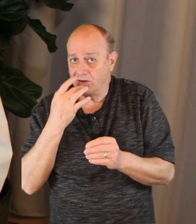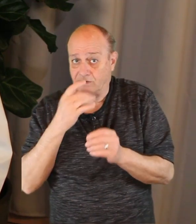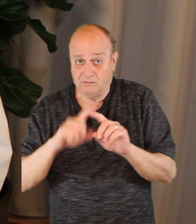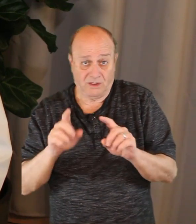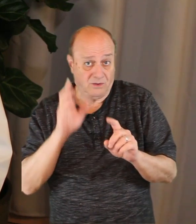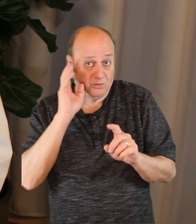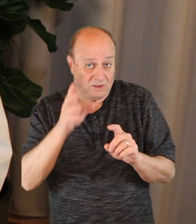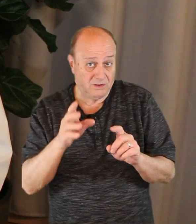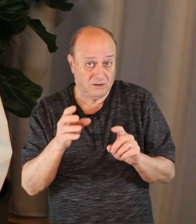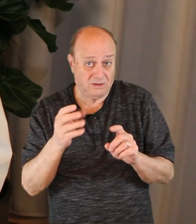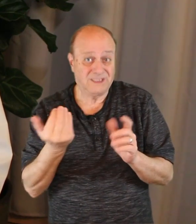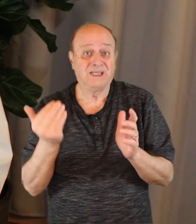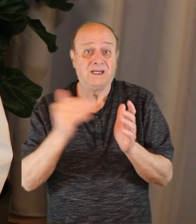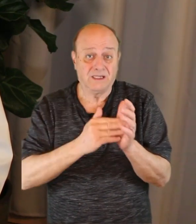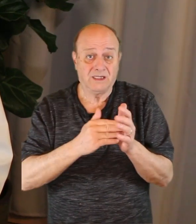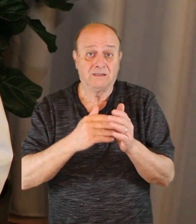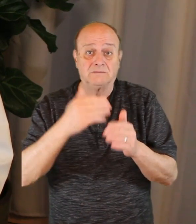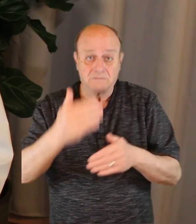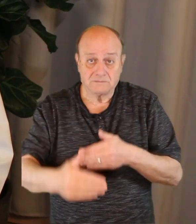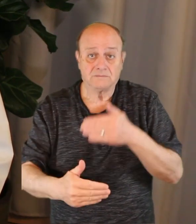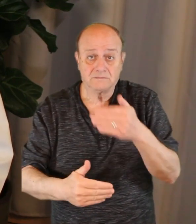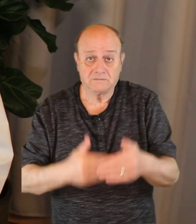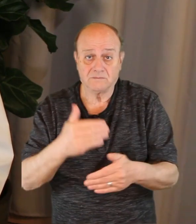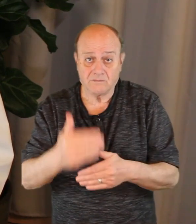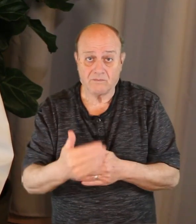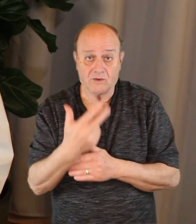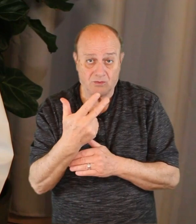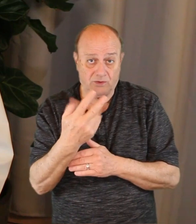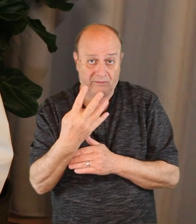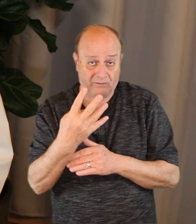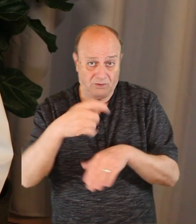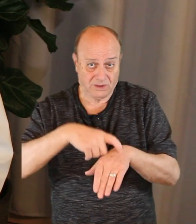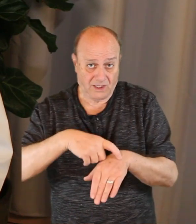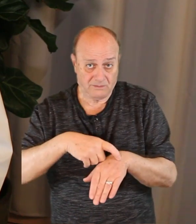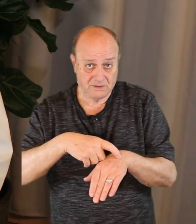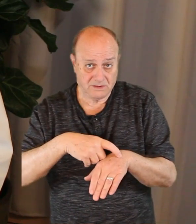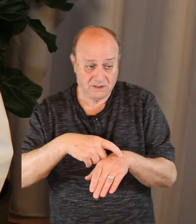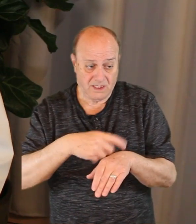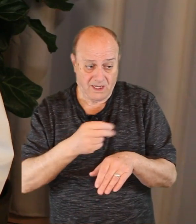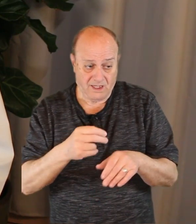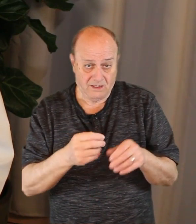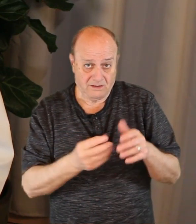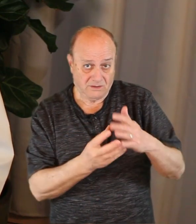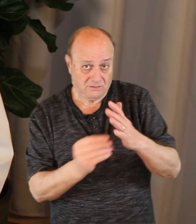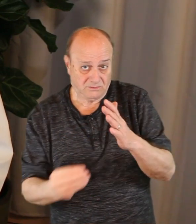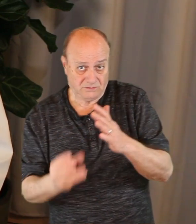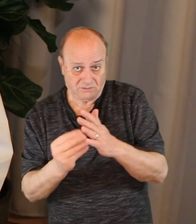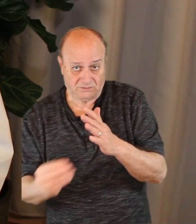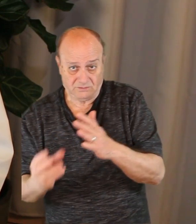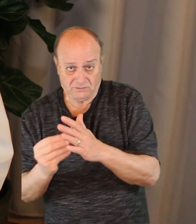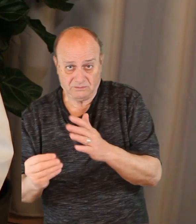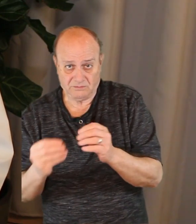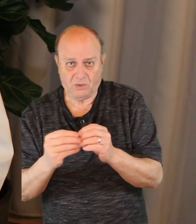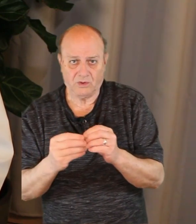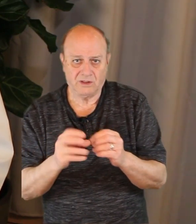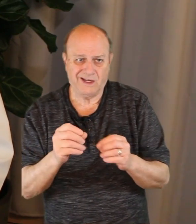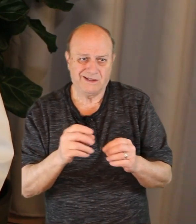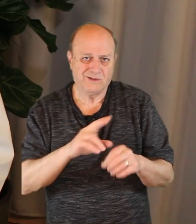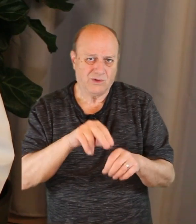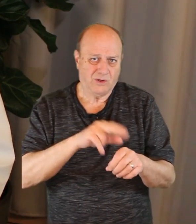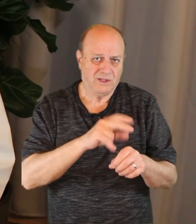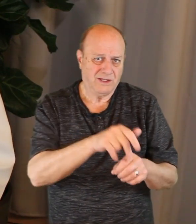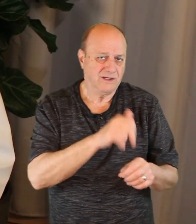go through the process 3 or 4 times to continue to extract flavor. And they are typically the brands that are